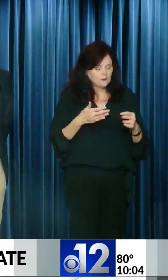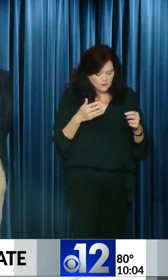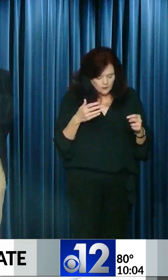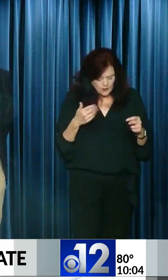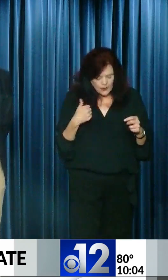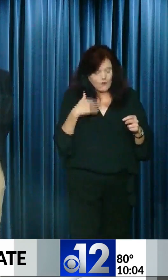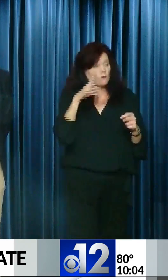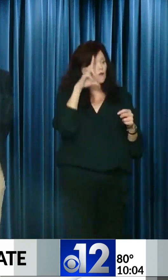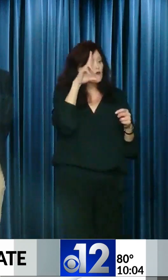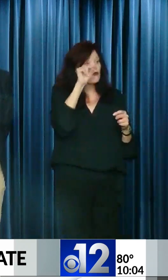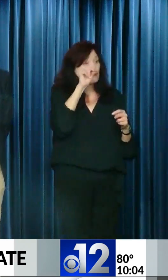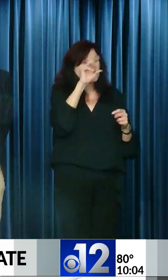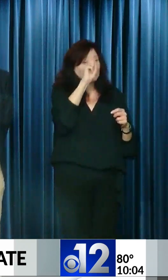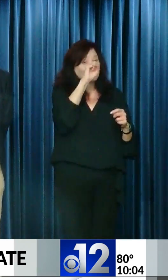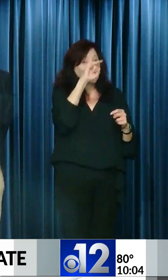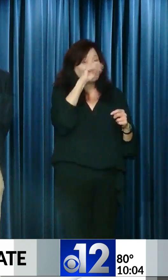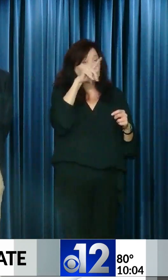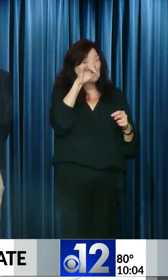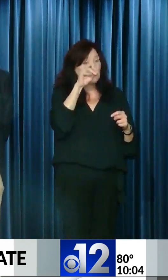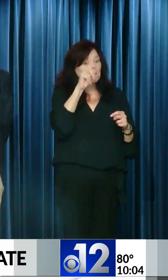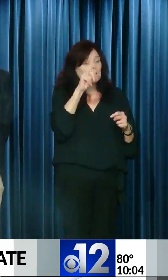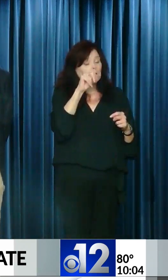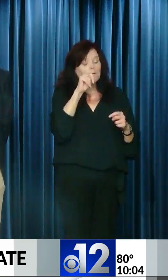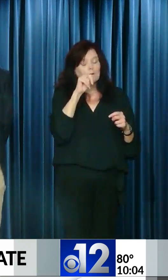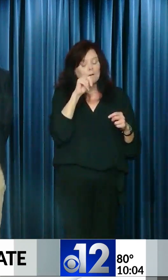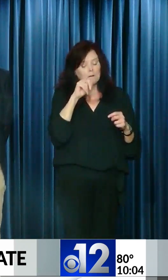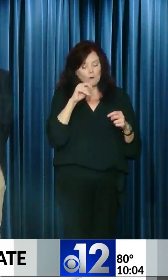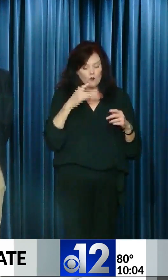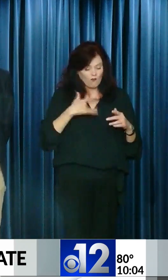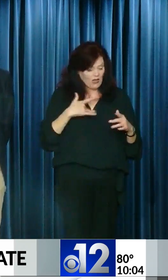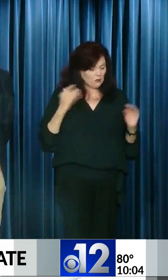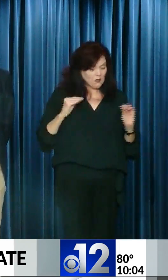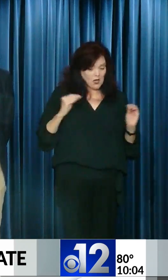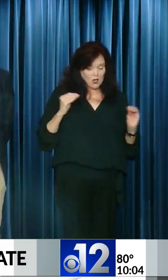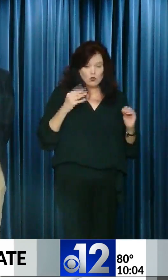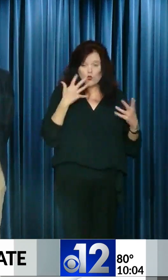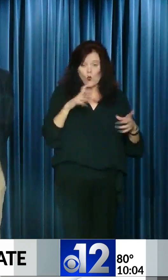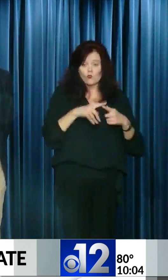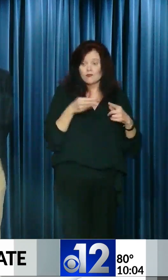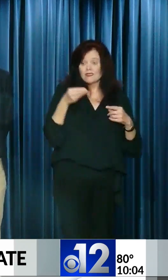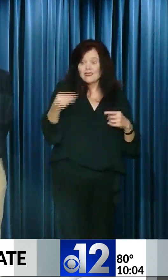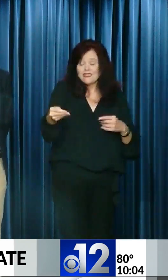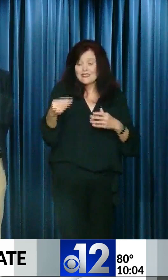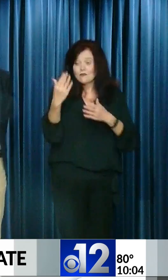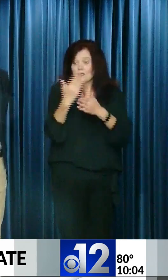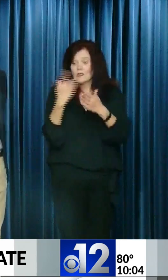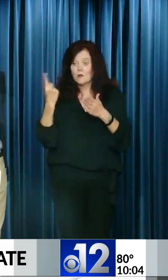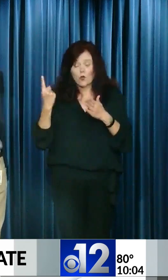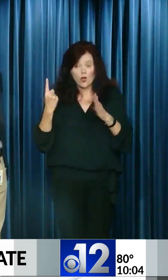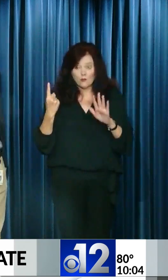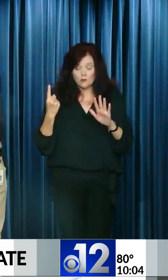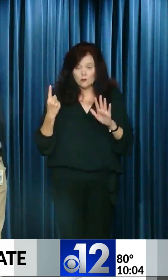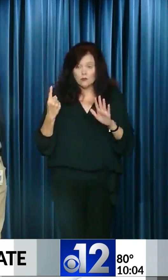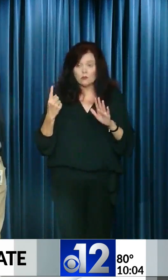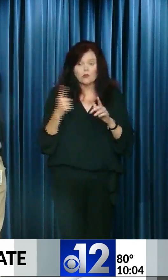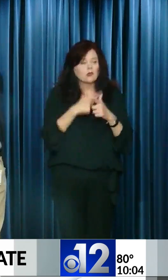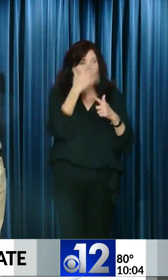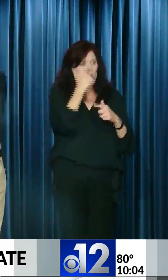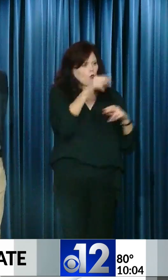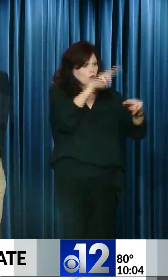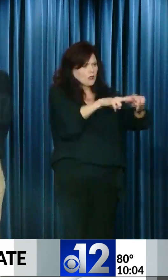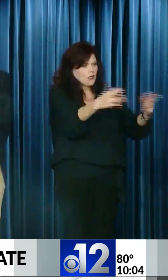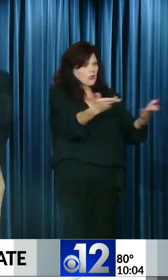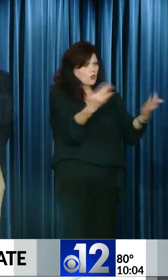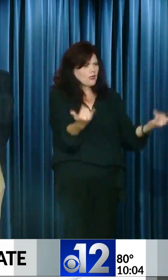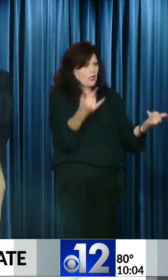that has no symptoms, does not pass the virus to your fellow man, if you really want a virtue signal, then why are you here in